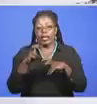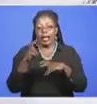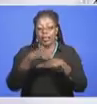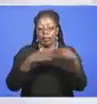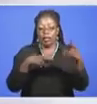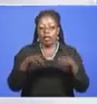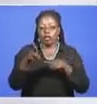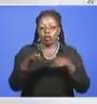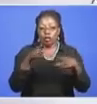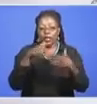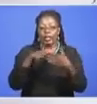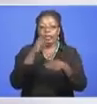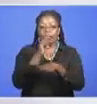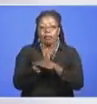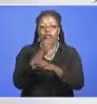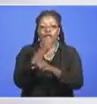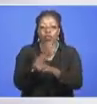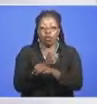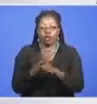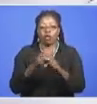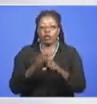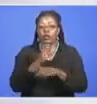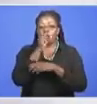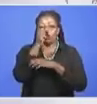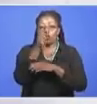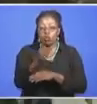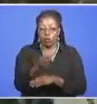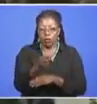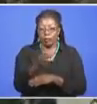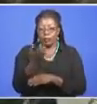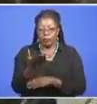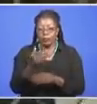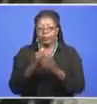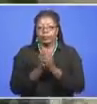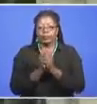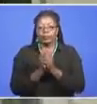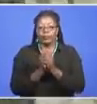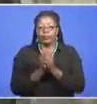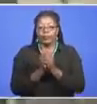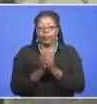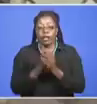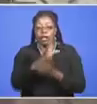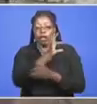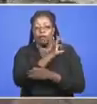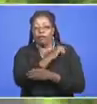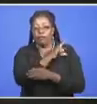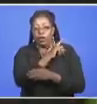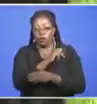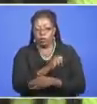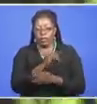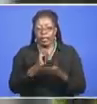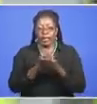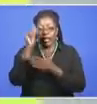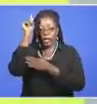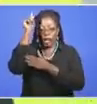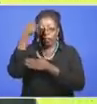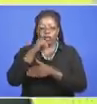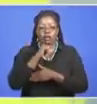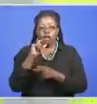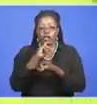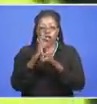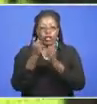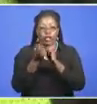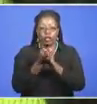of the Ministry of Works to ensure that that is the case. Additionally, Folks made it clear that government is unwavering on